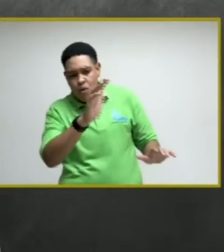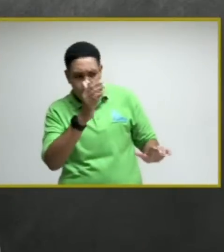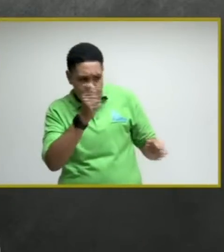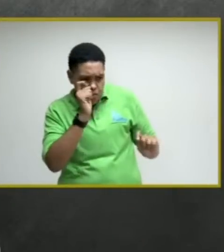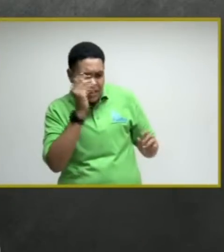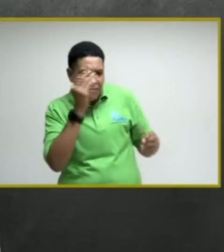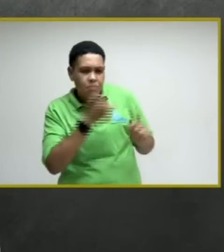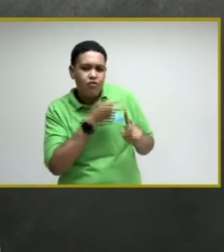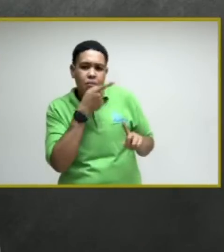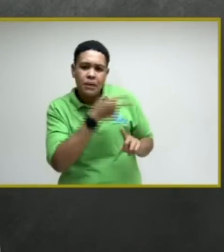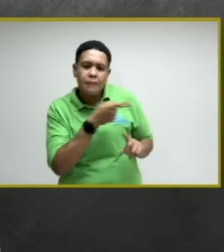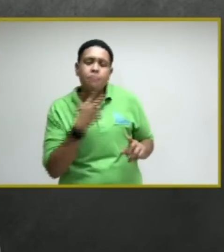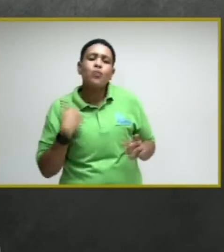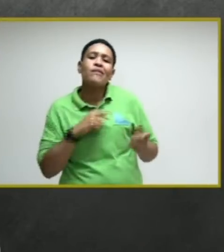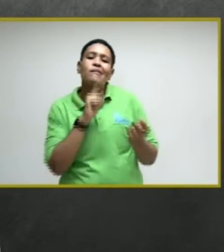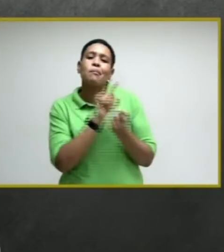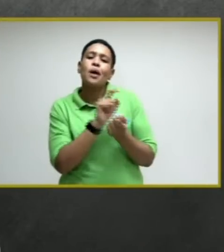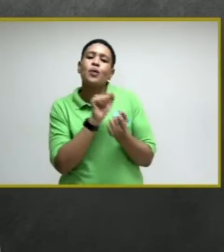We have met with